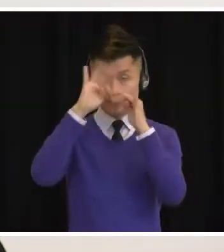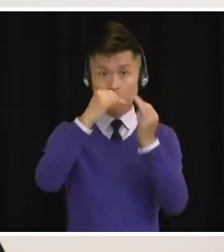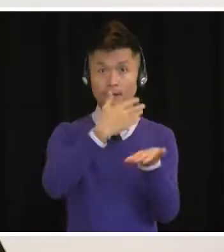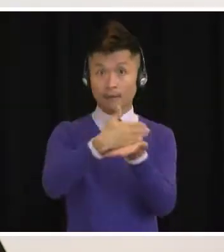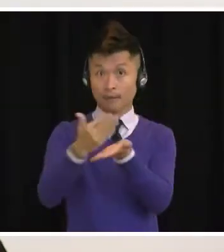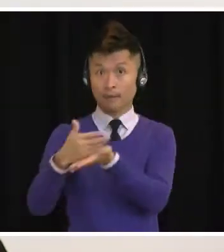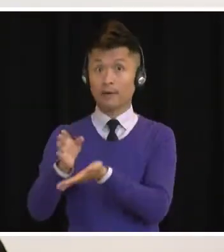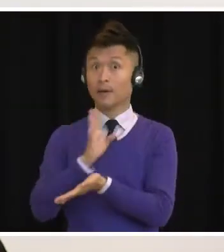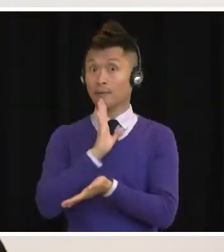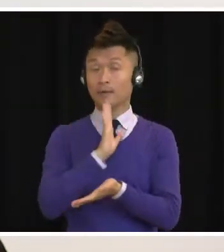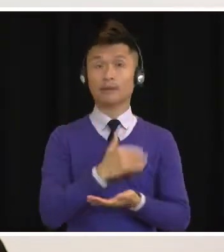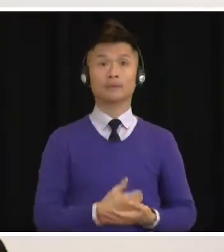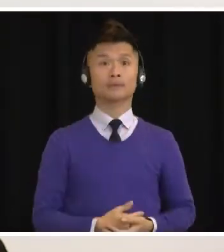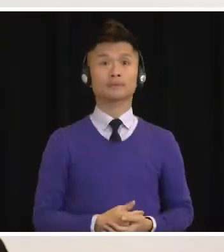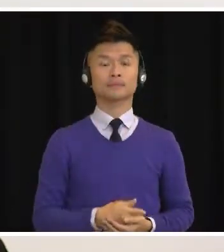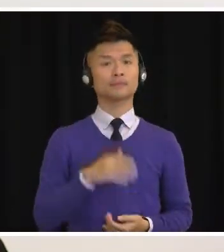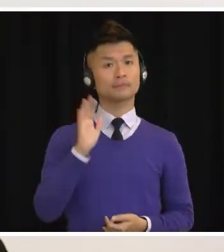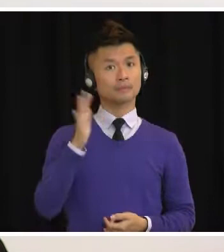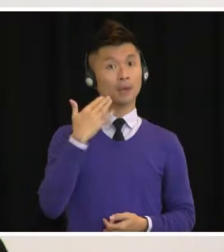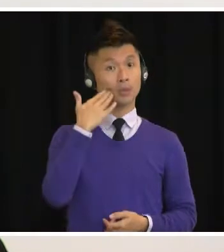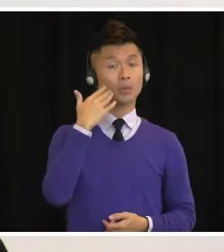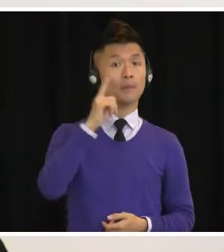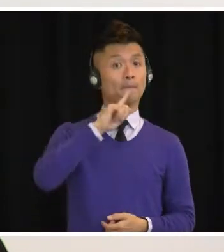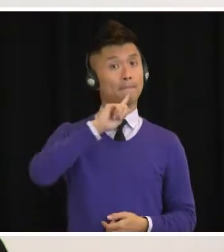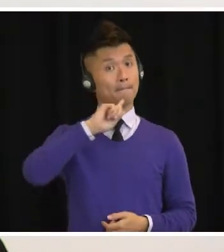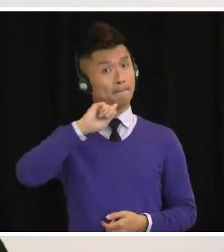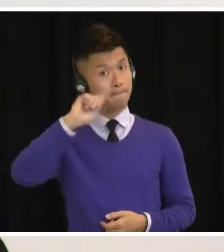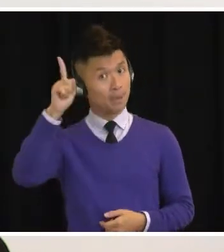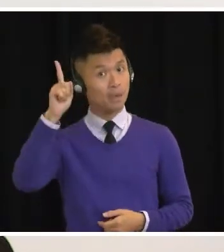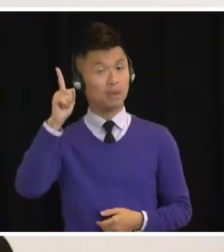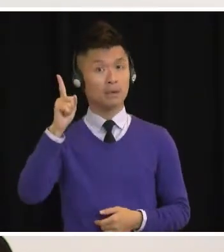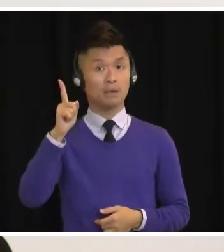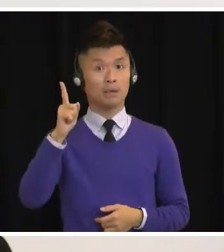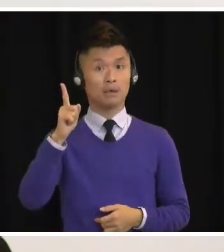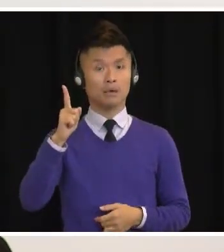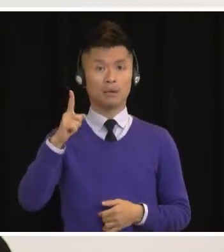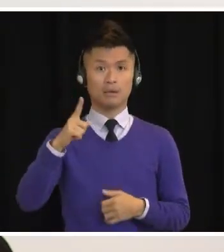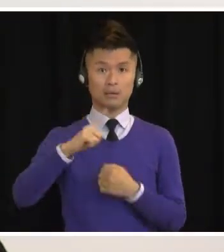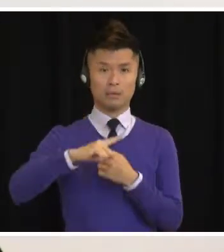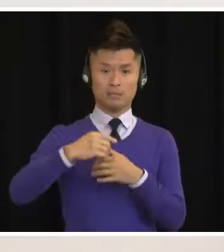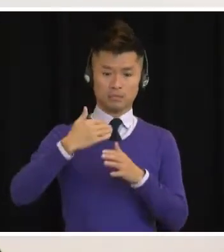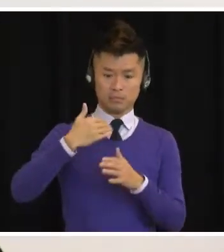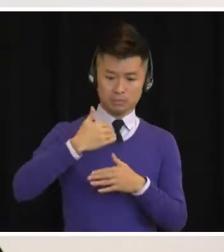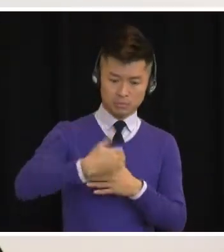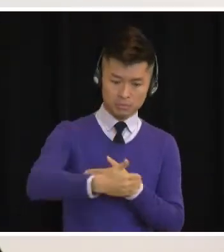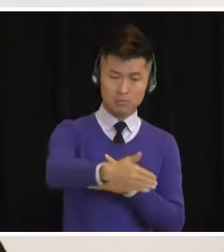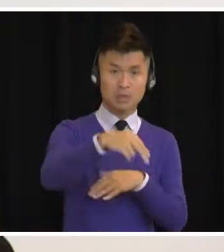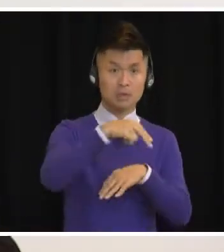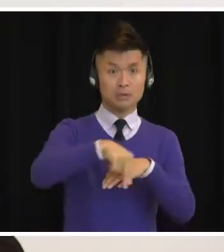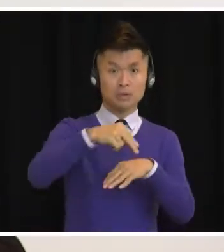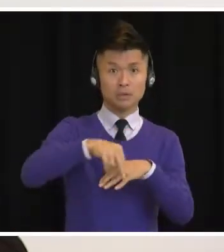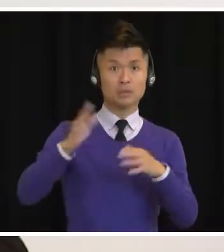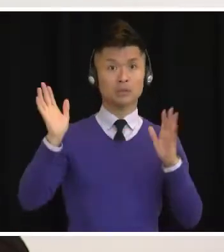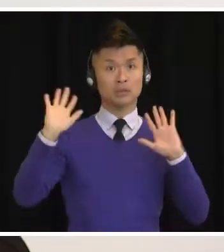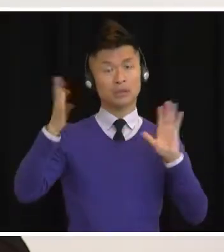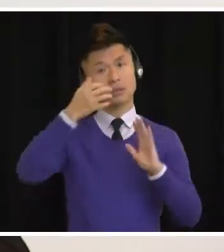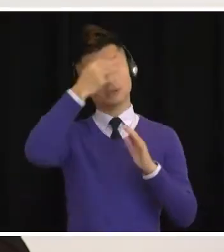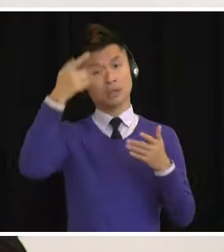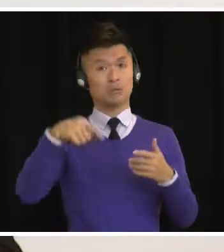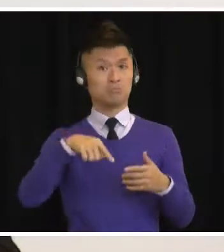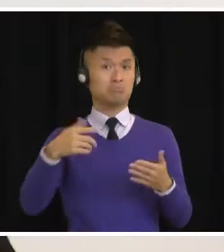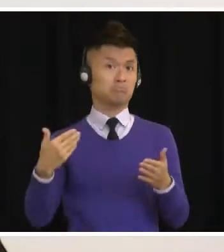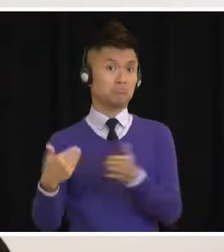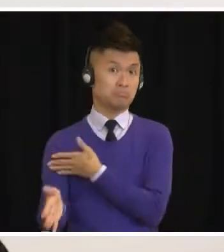is not child-friendly, how do you make it sure the children can apply to the control